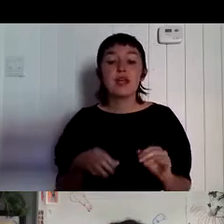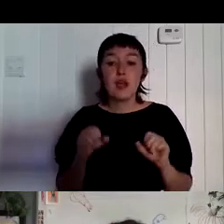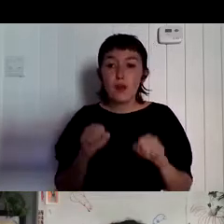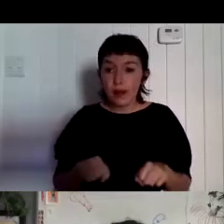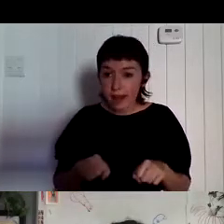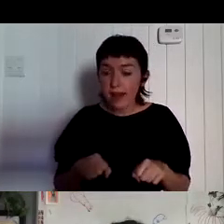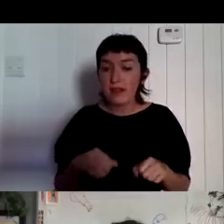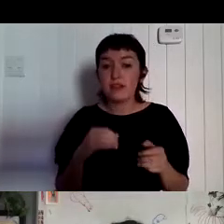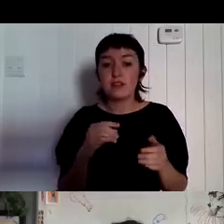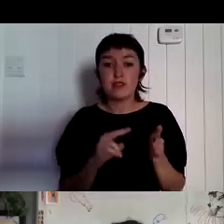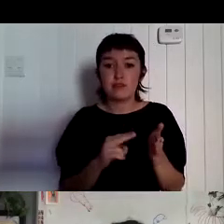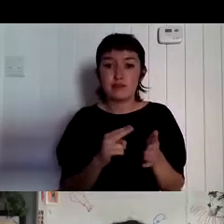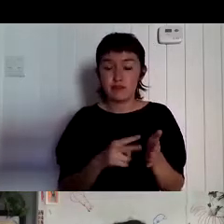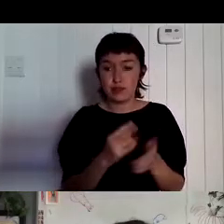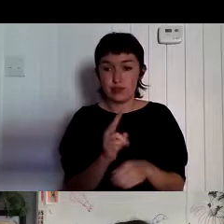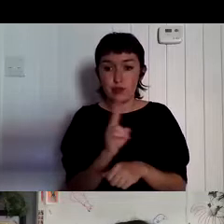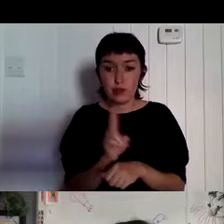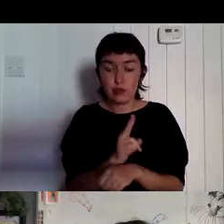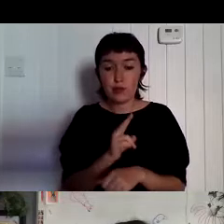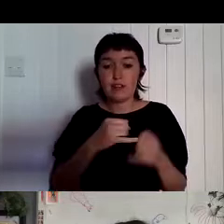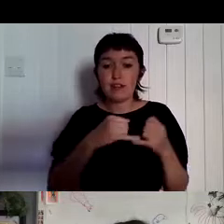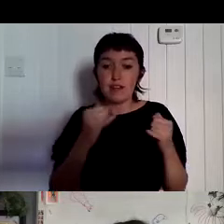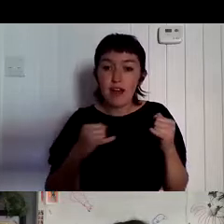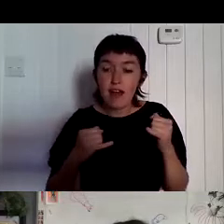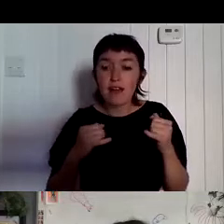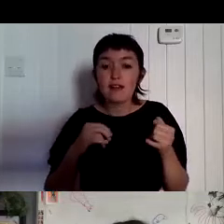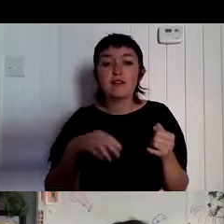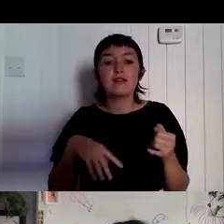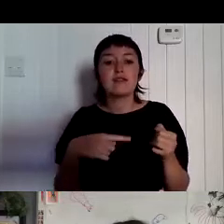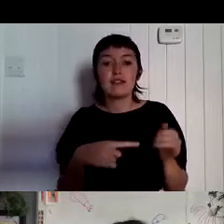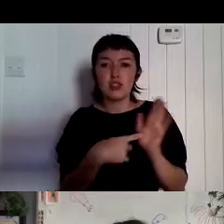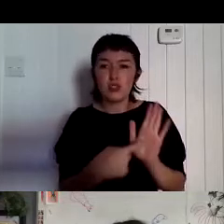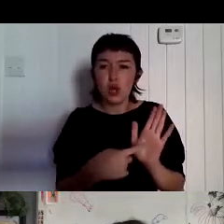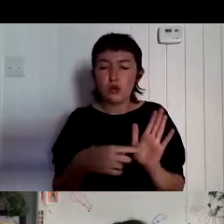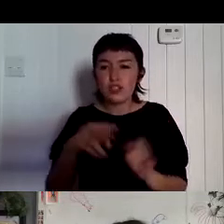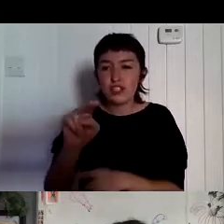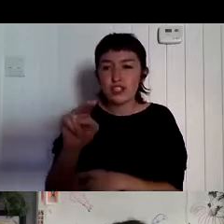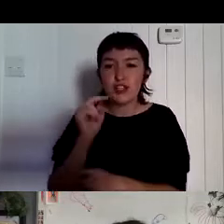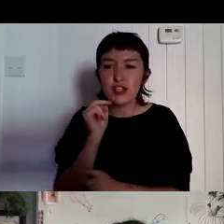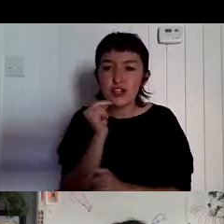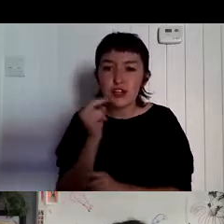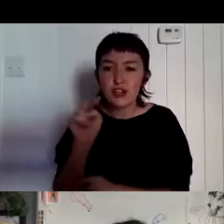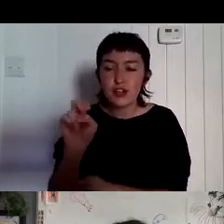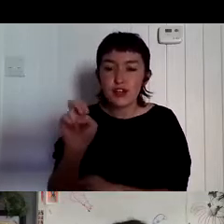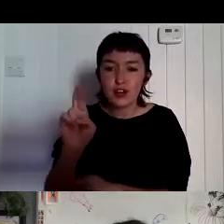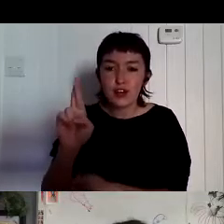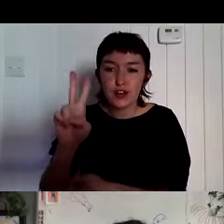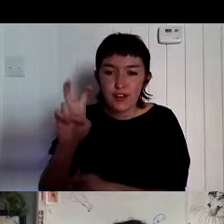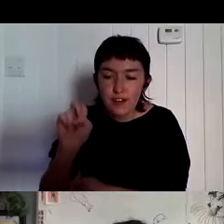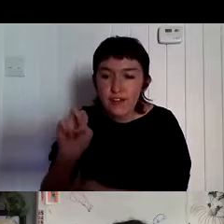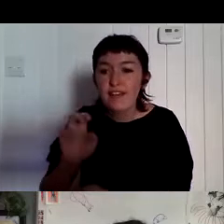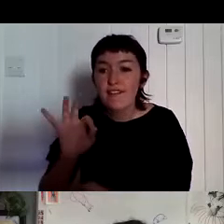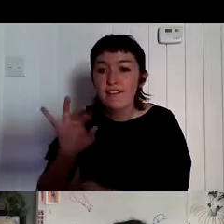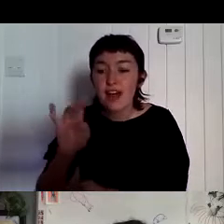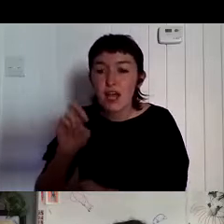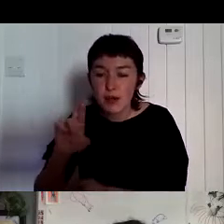these lines of what we think these are nerve fiber bundles of how the brain is connected